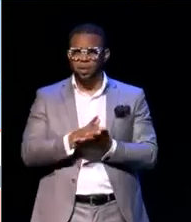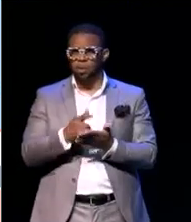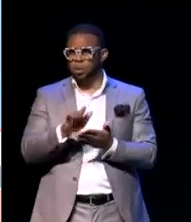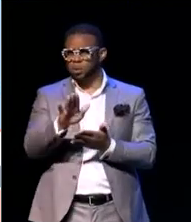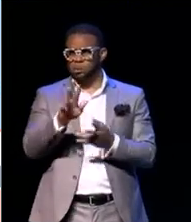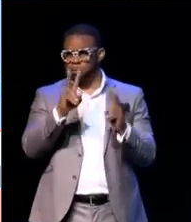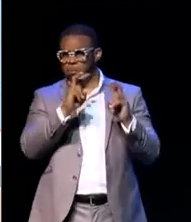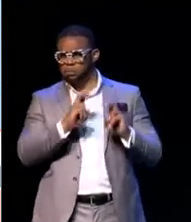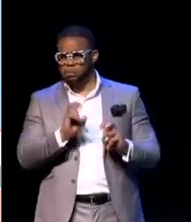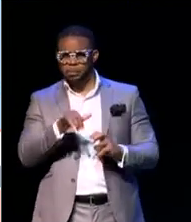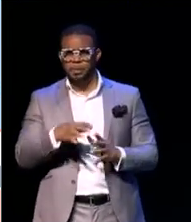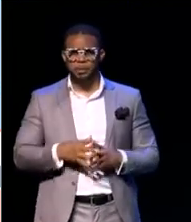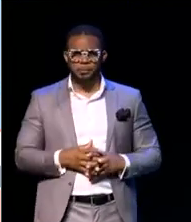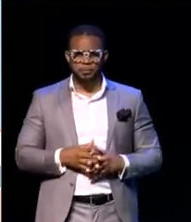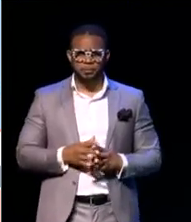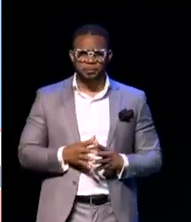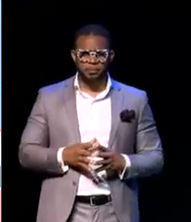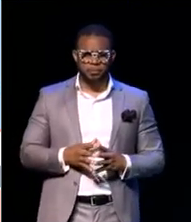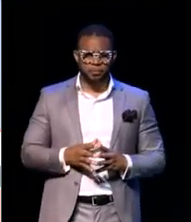your assessment?